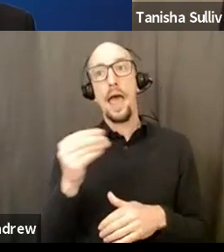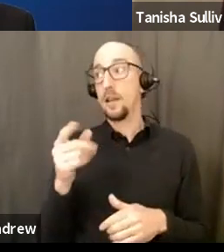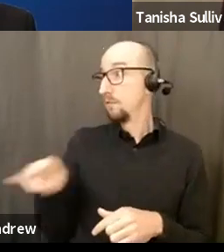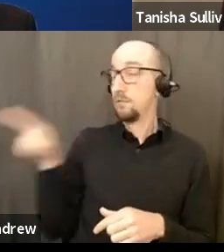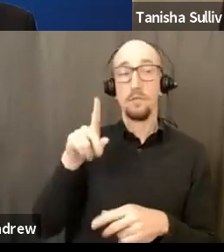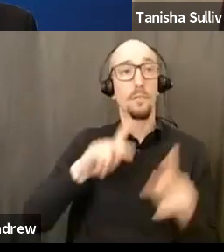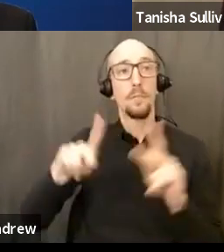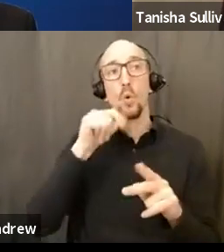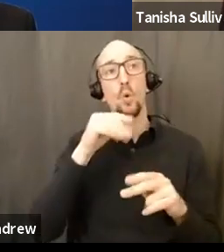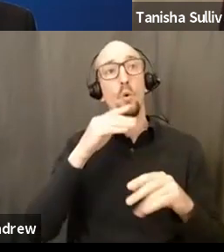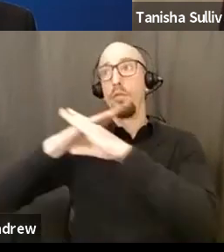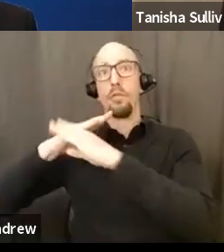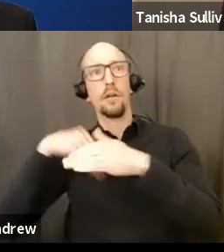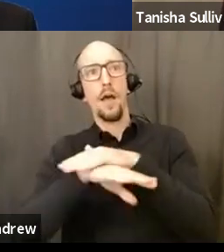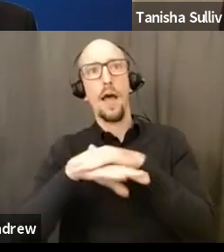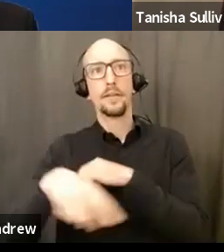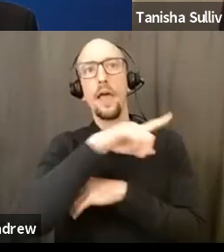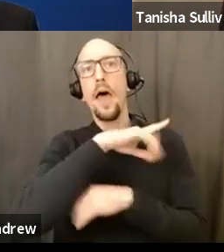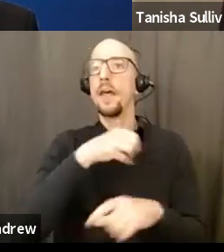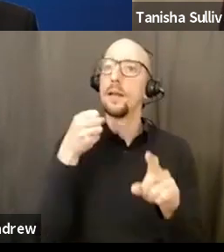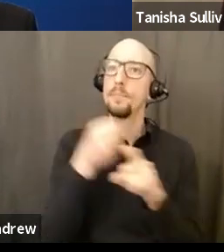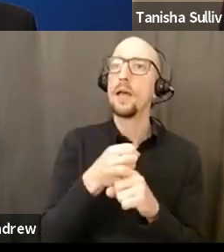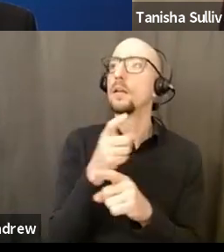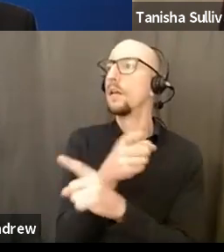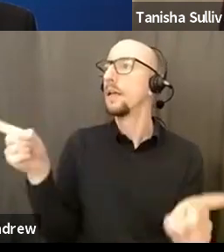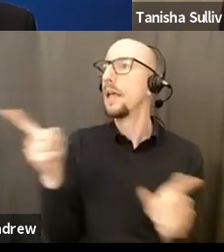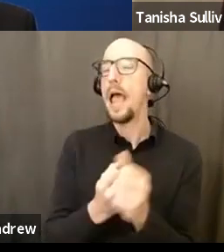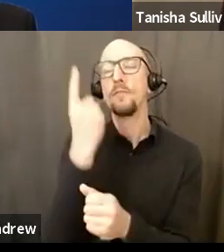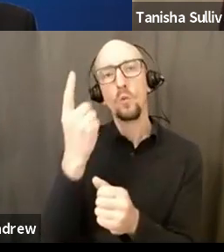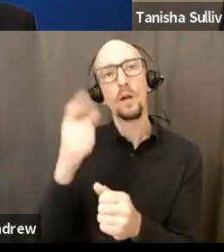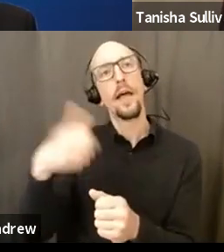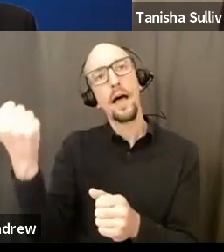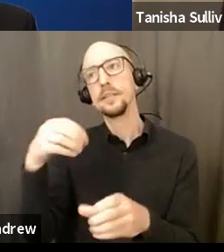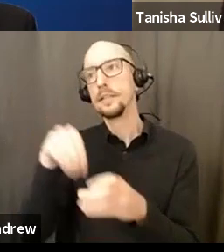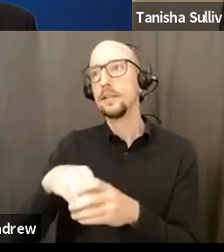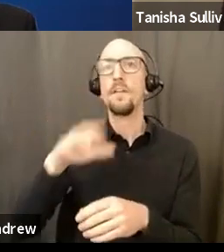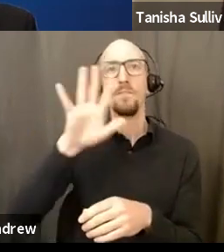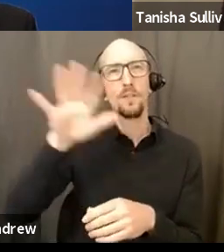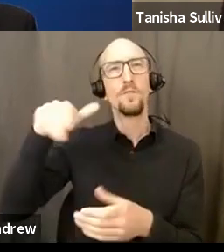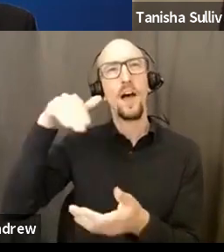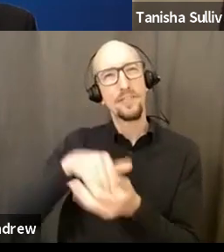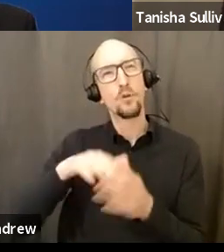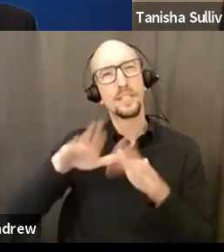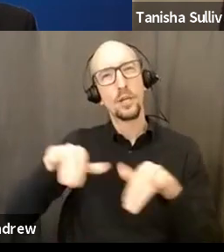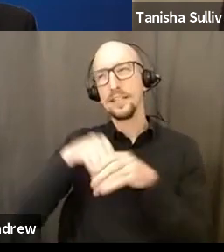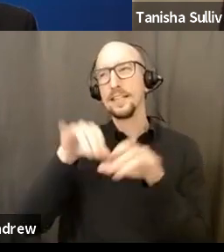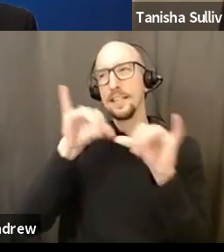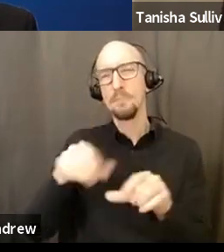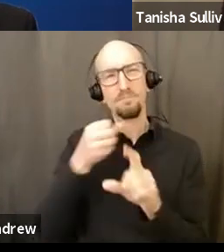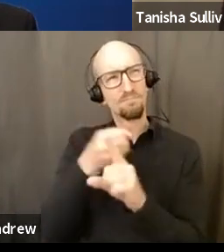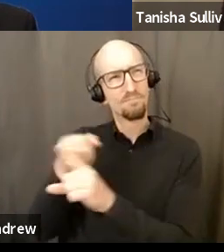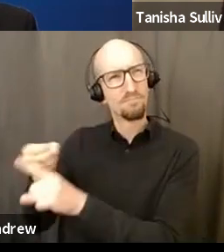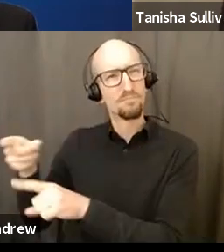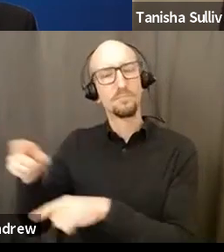schools impacts the educational experience of every one of the 55,000 children in the system. Grade